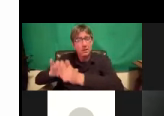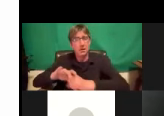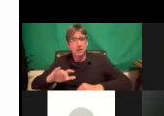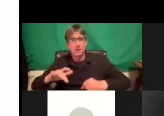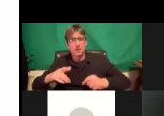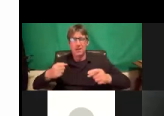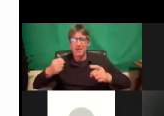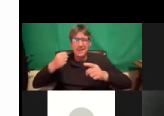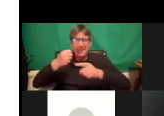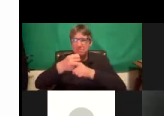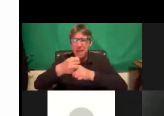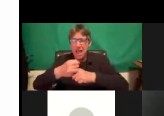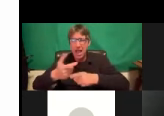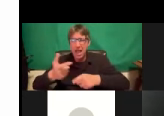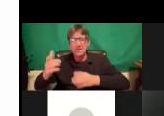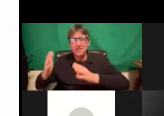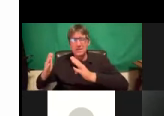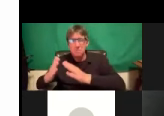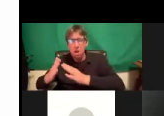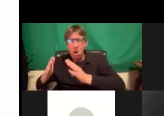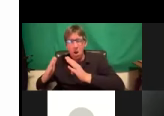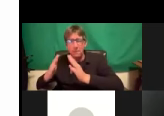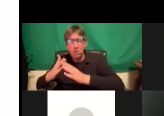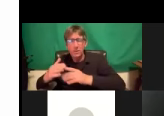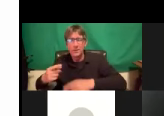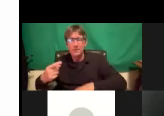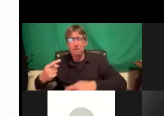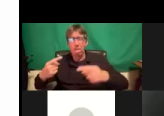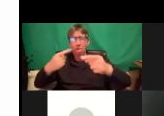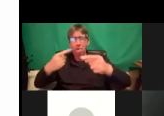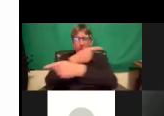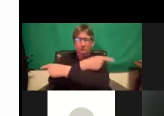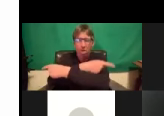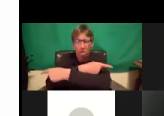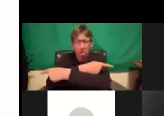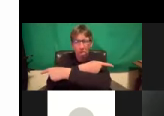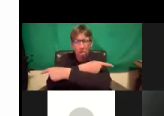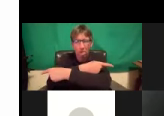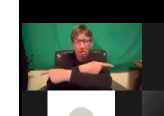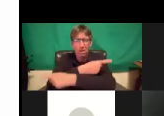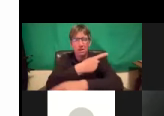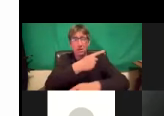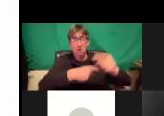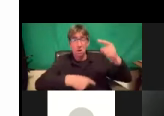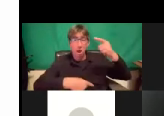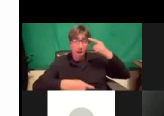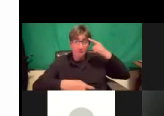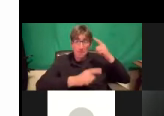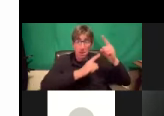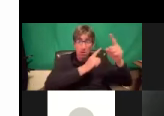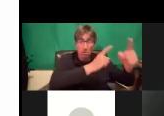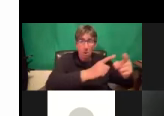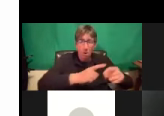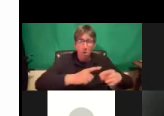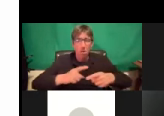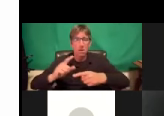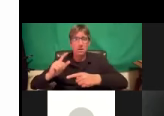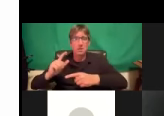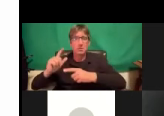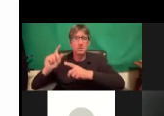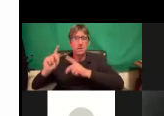right hand isn't working with the left, and I would urge you to address that in some way. In